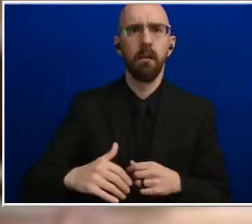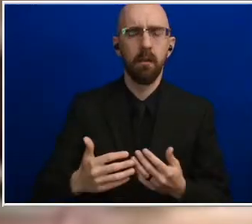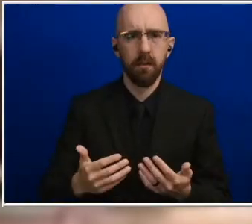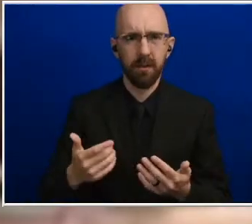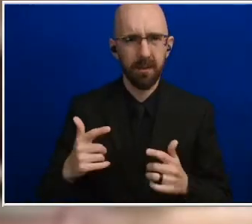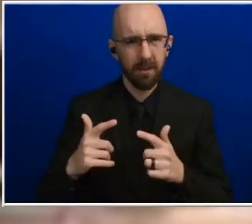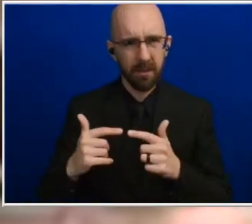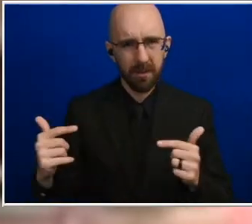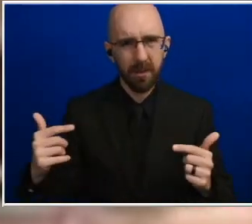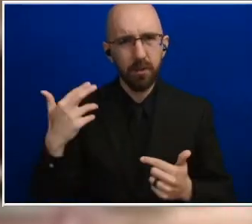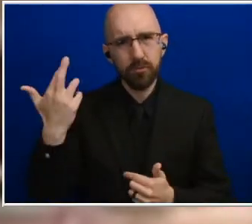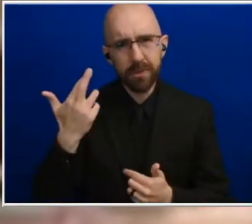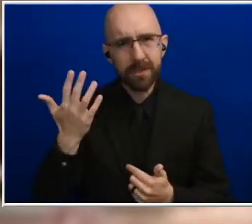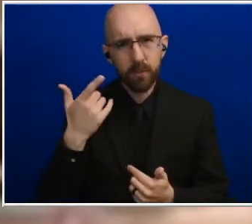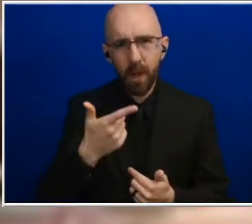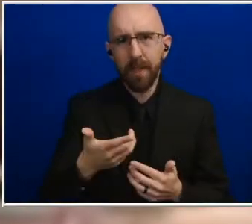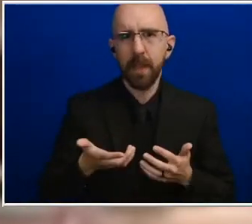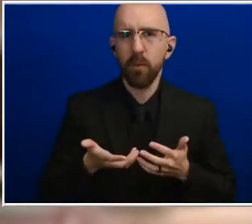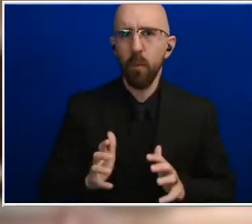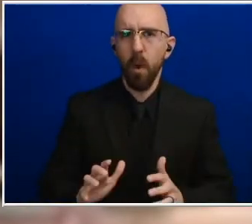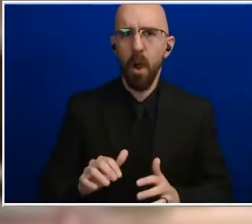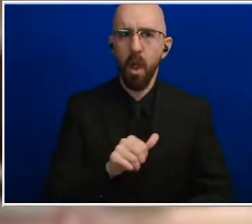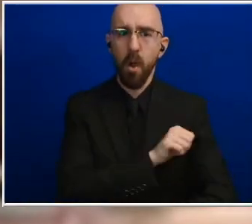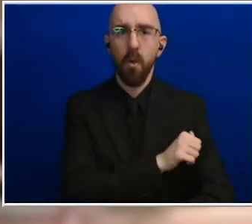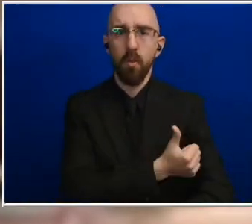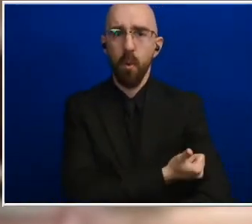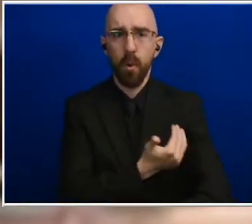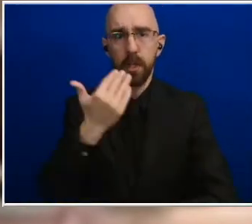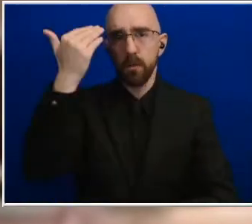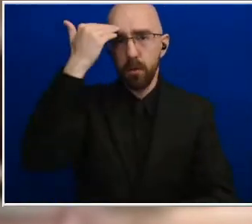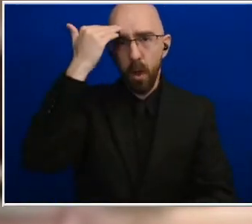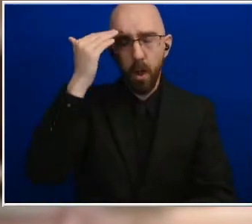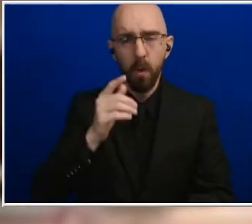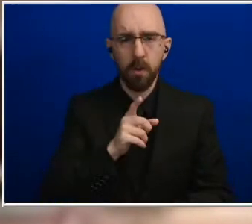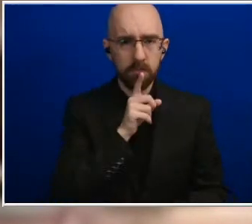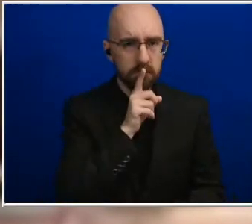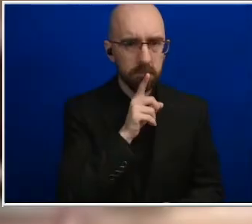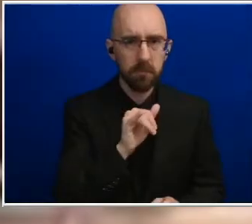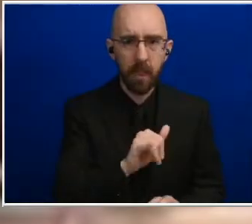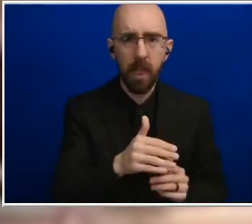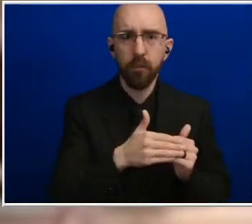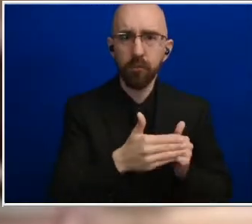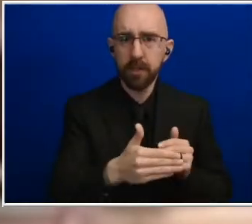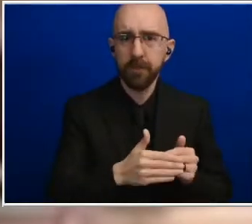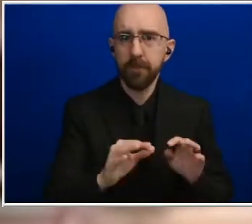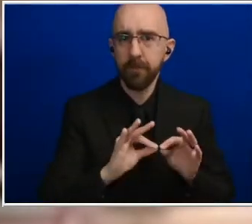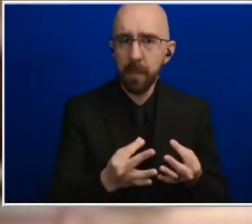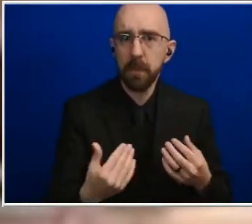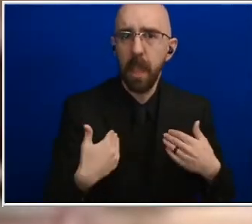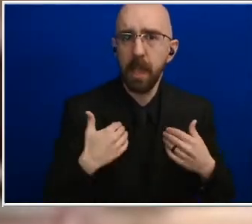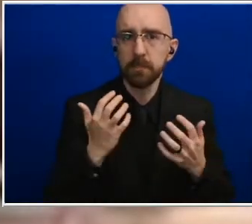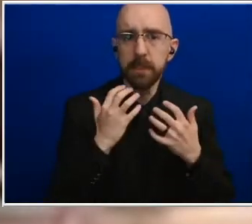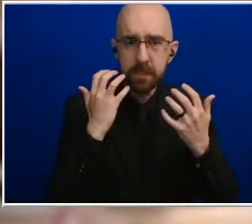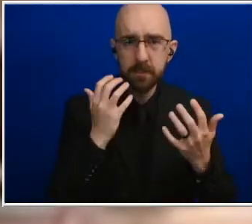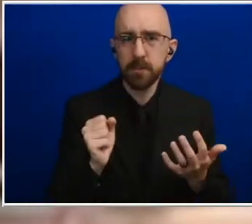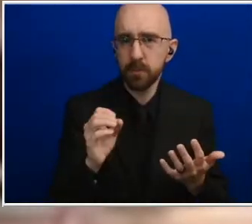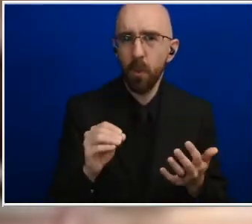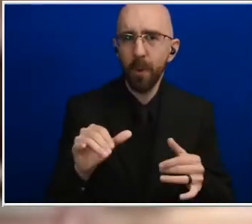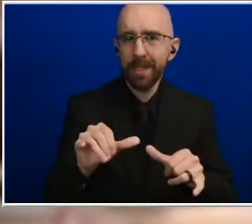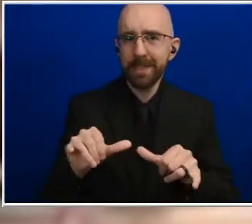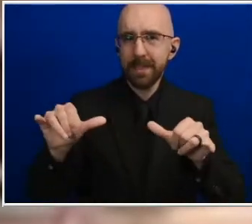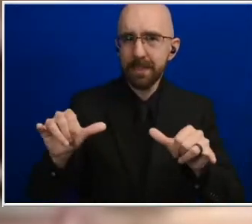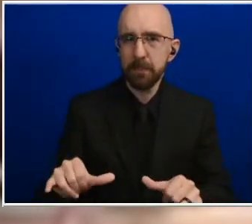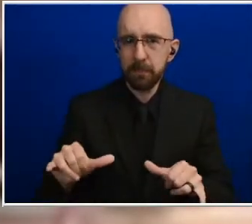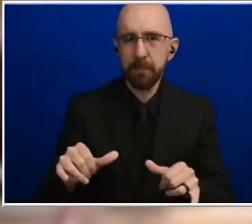of reasons why they don't want the authorities to know that the rest of their family has measles. So it is a systematic